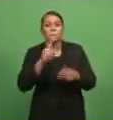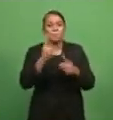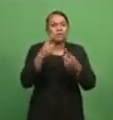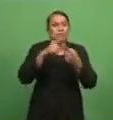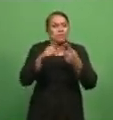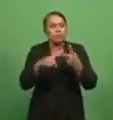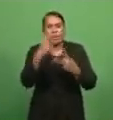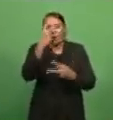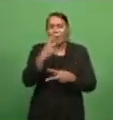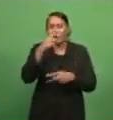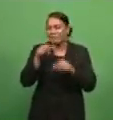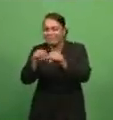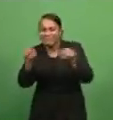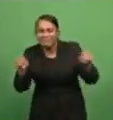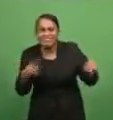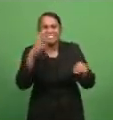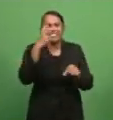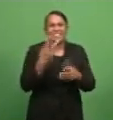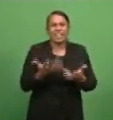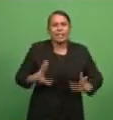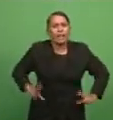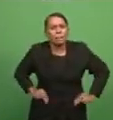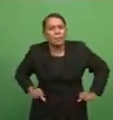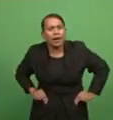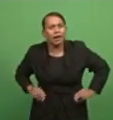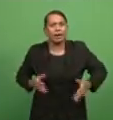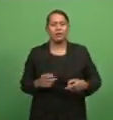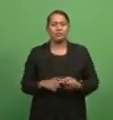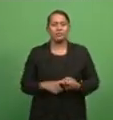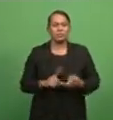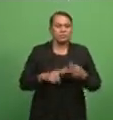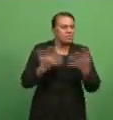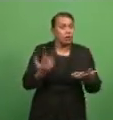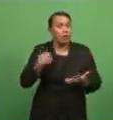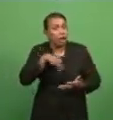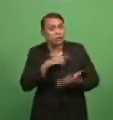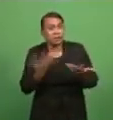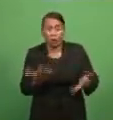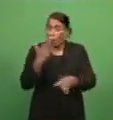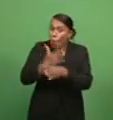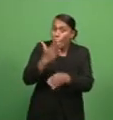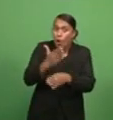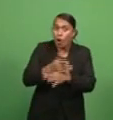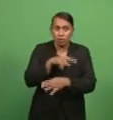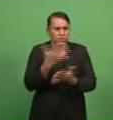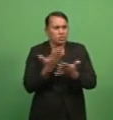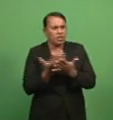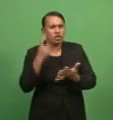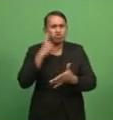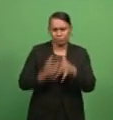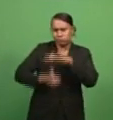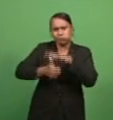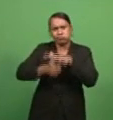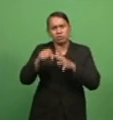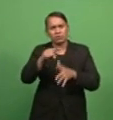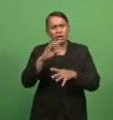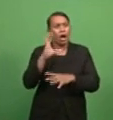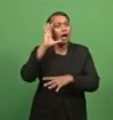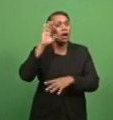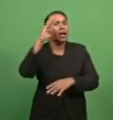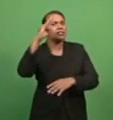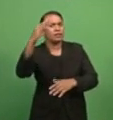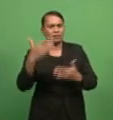that need things like adult diapers. So we are also working on getting access to things like adult diapers, sanitary